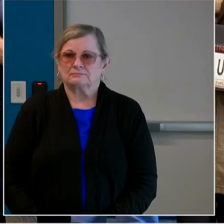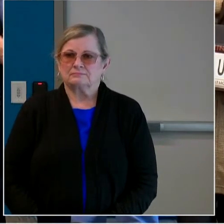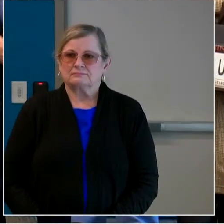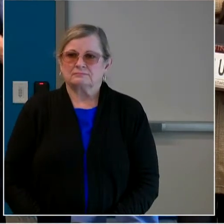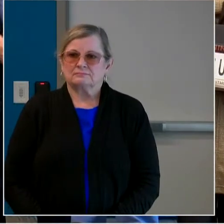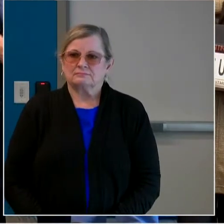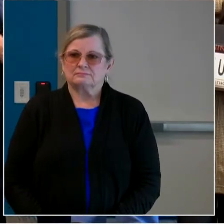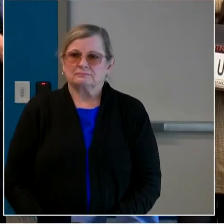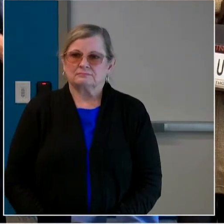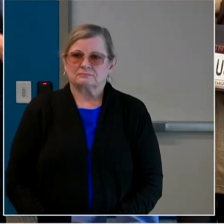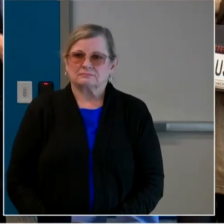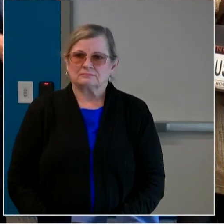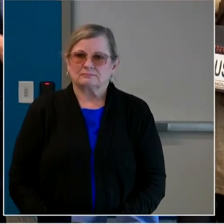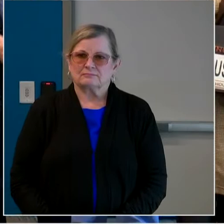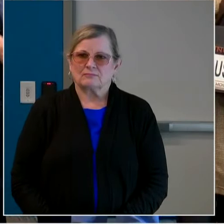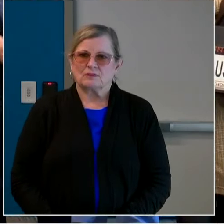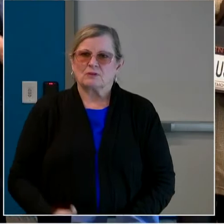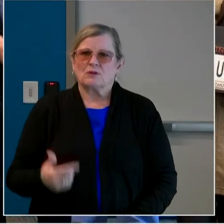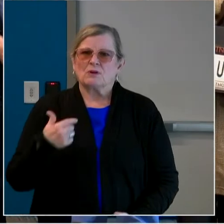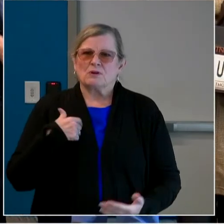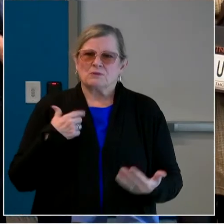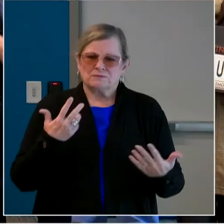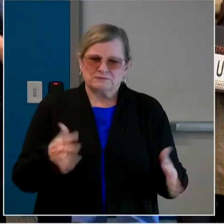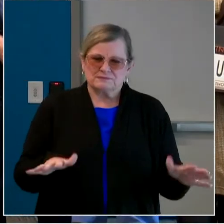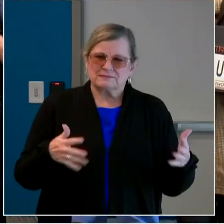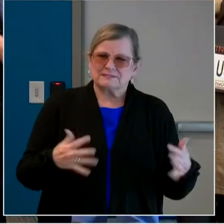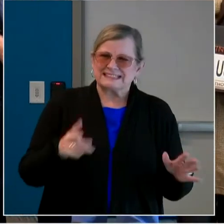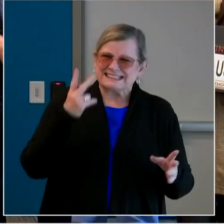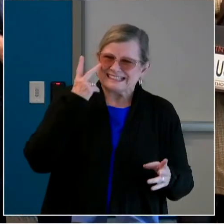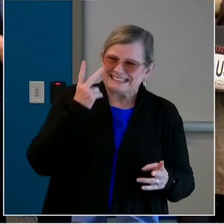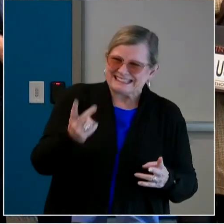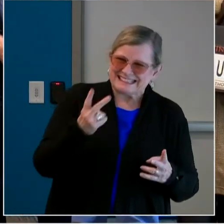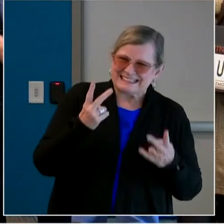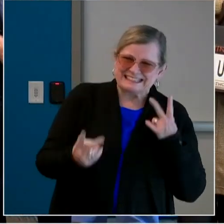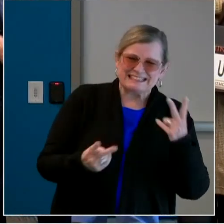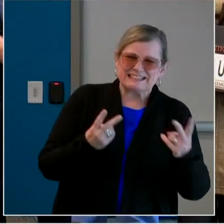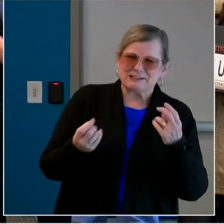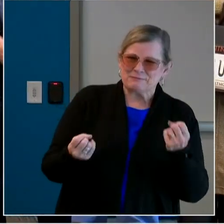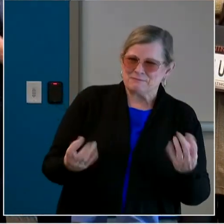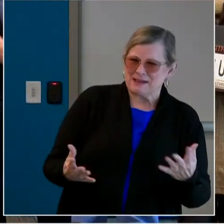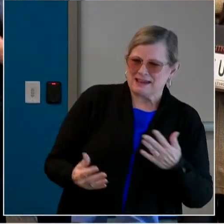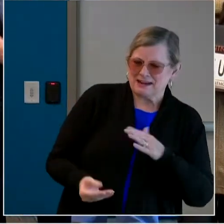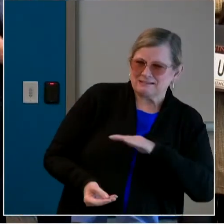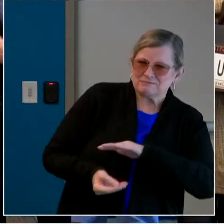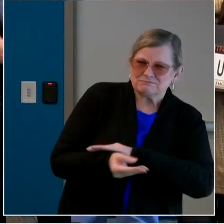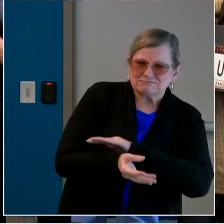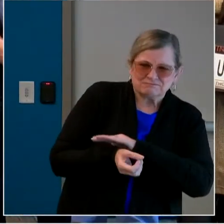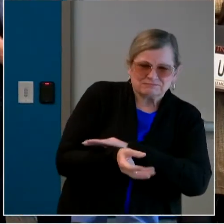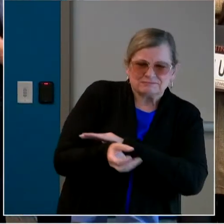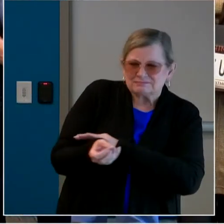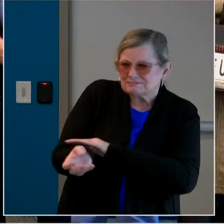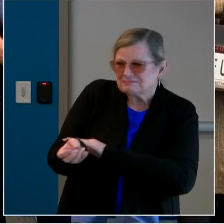We have seen a harbinger of this decision. We should have known it was coming